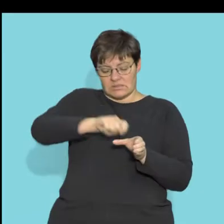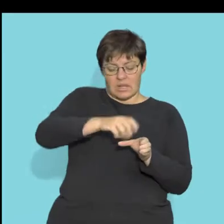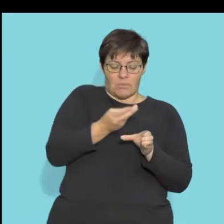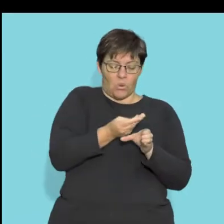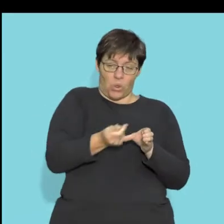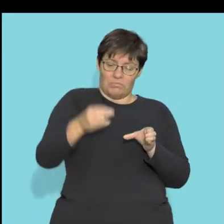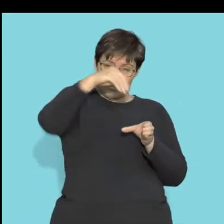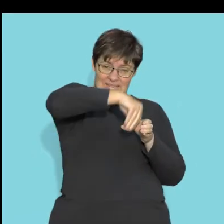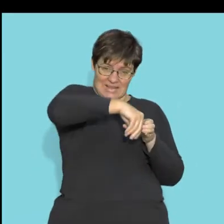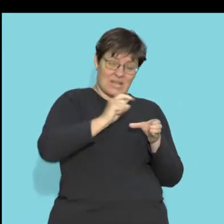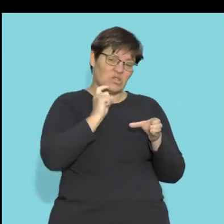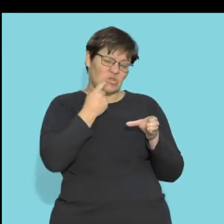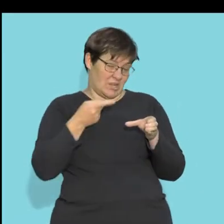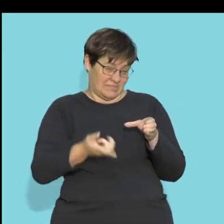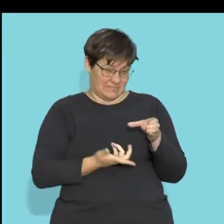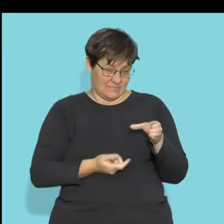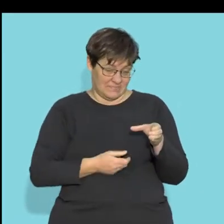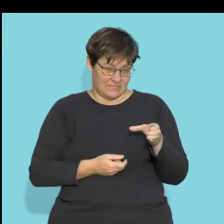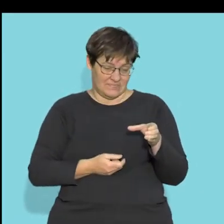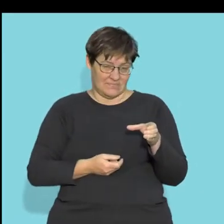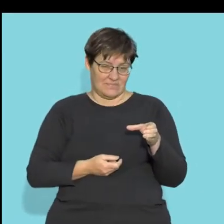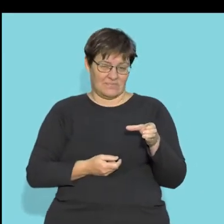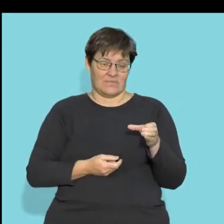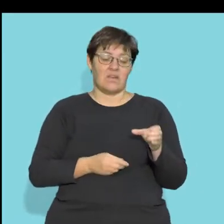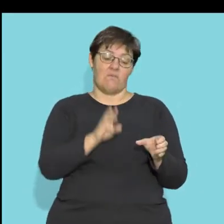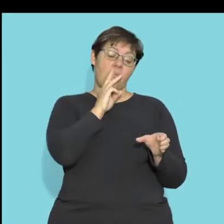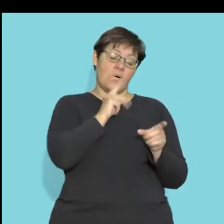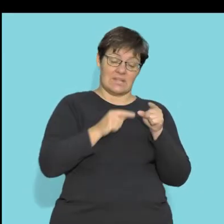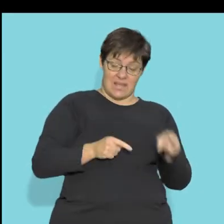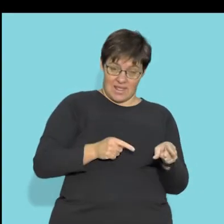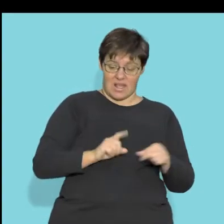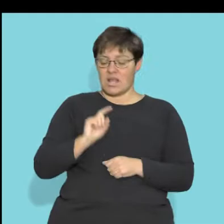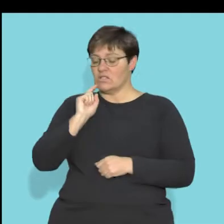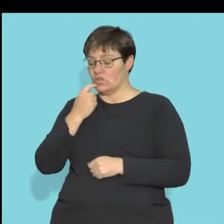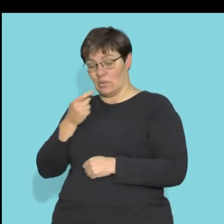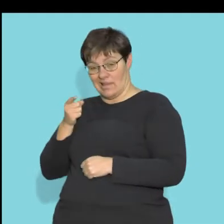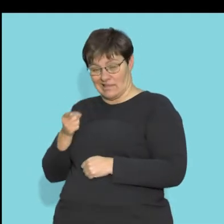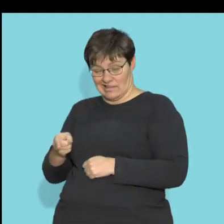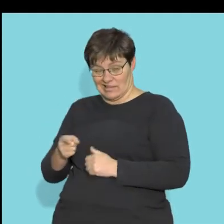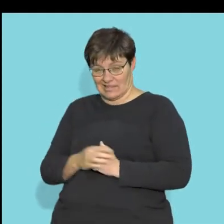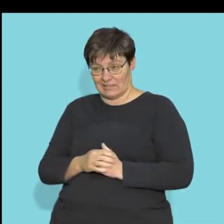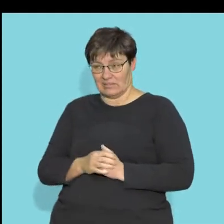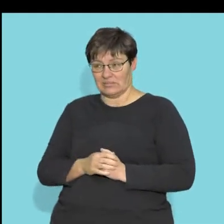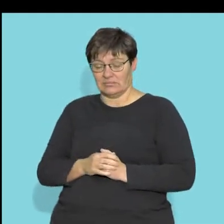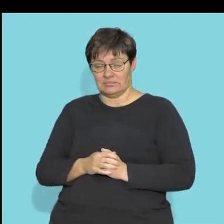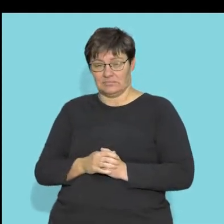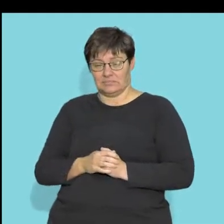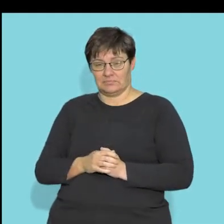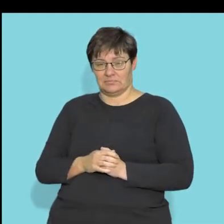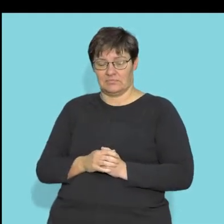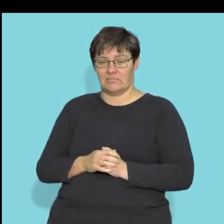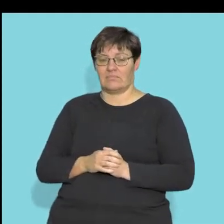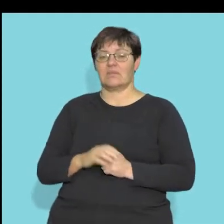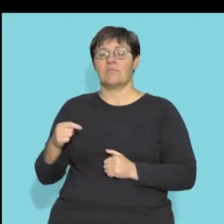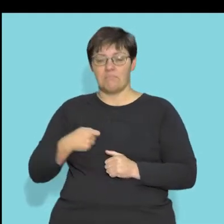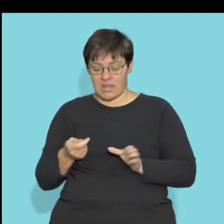to think of sugar. Here we go. So I've got water, which is my tea, okay? And sugar